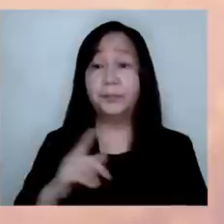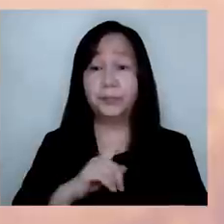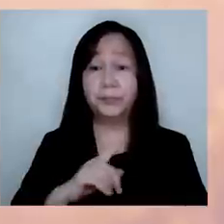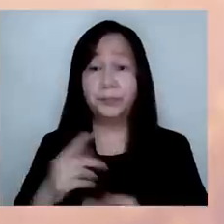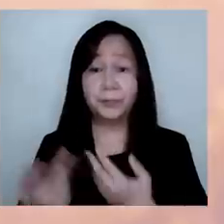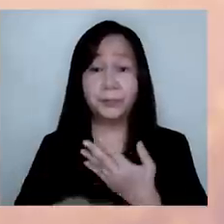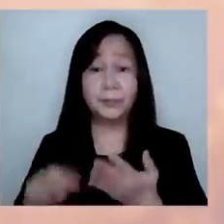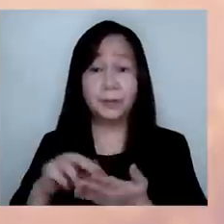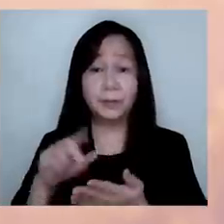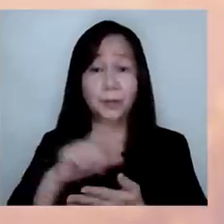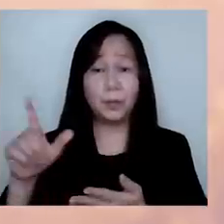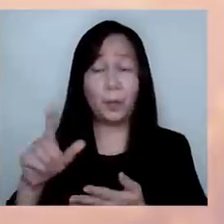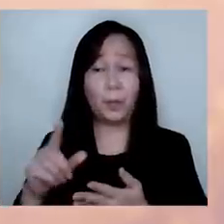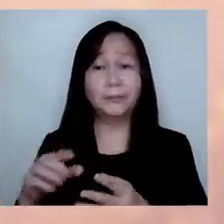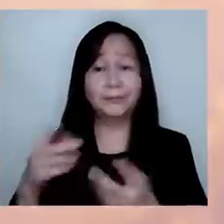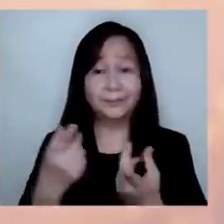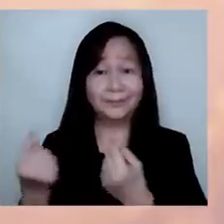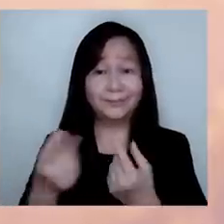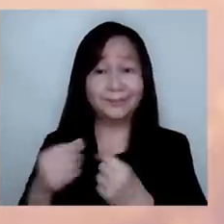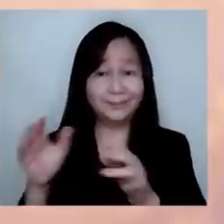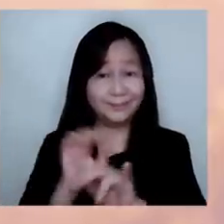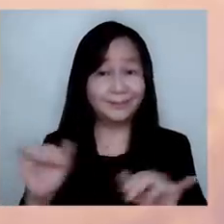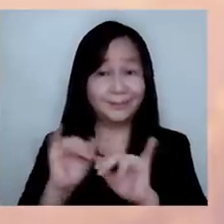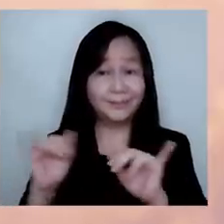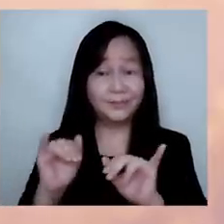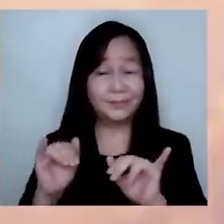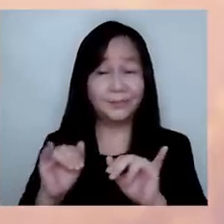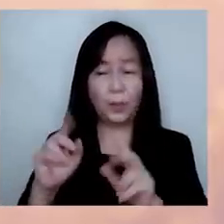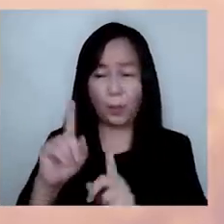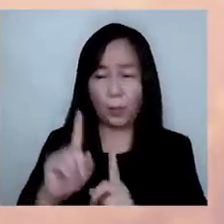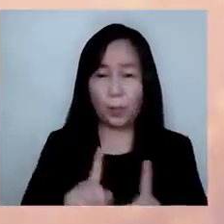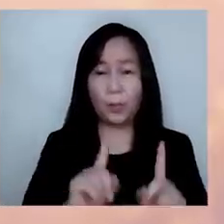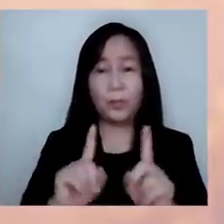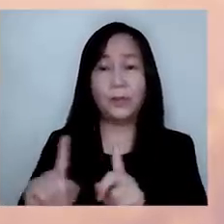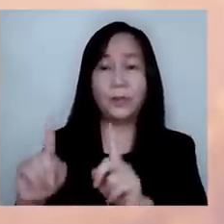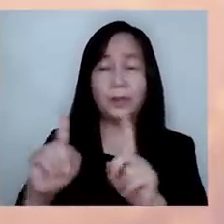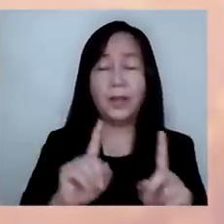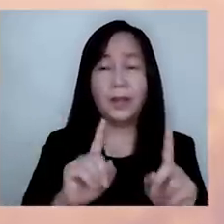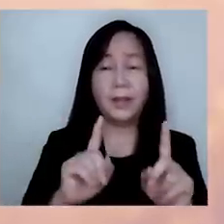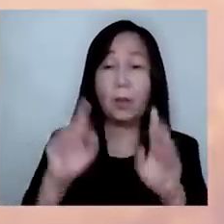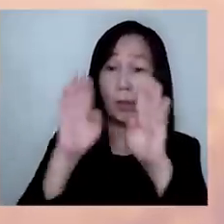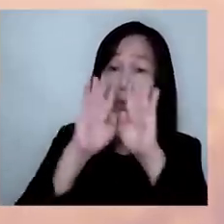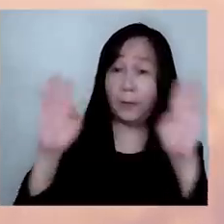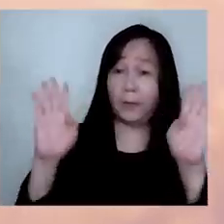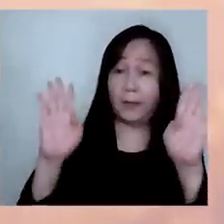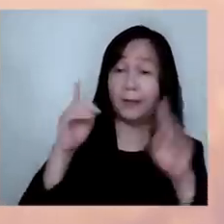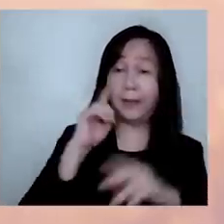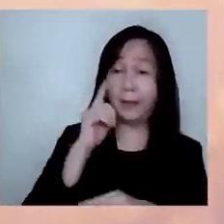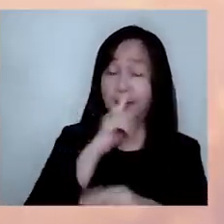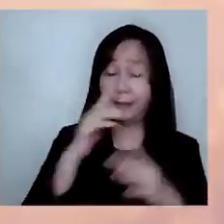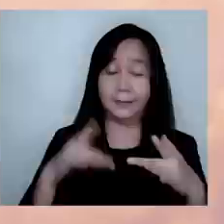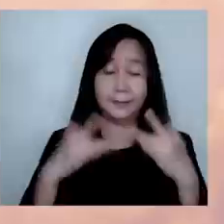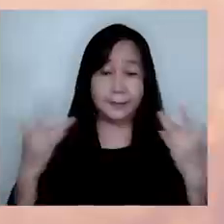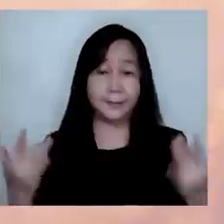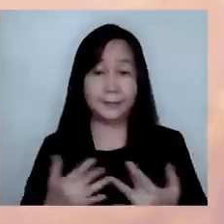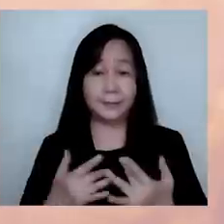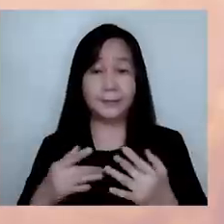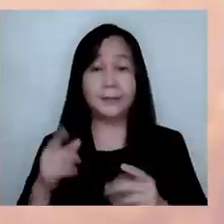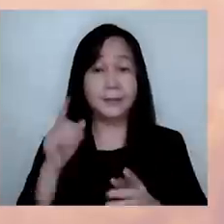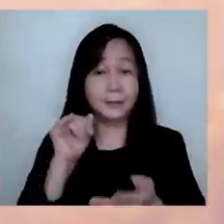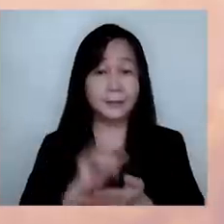walk with them and open their hearts and eyes to the signs that Jesus indeed is risen